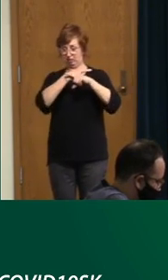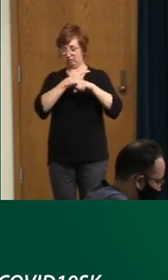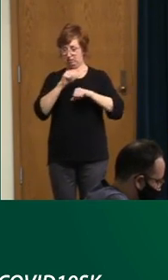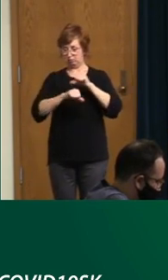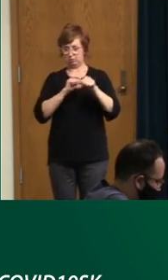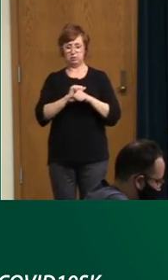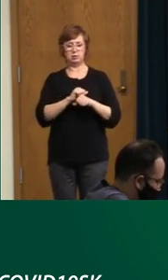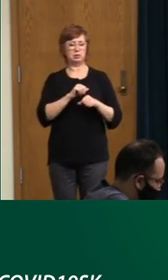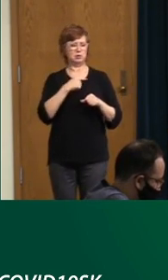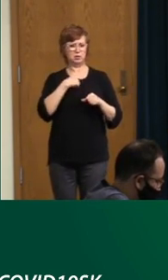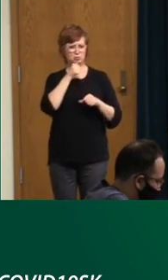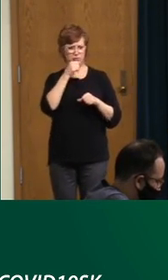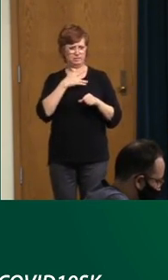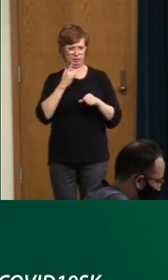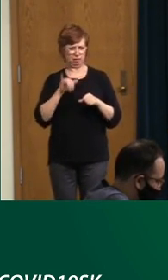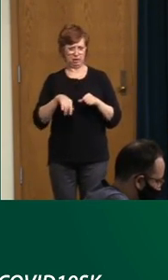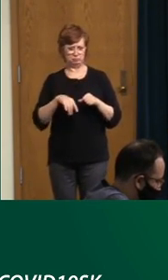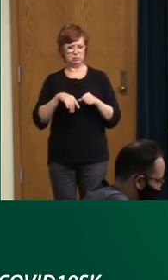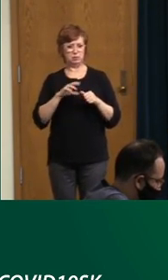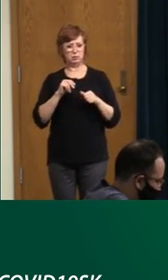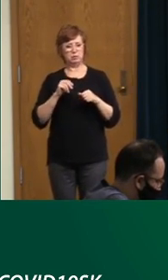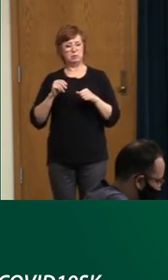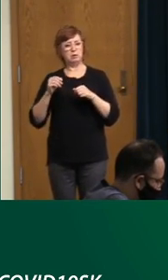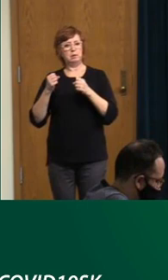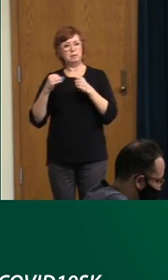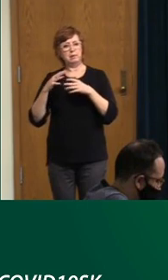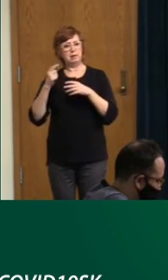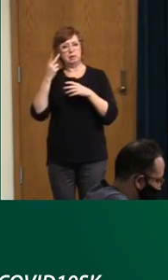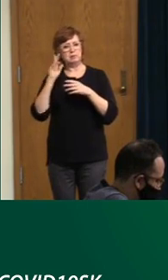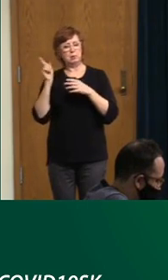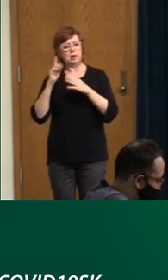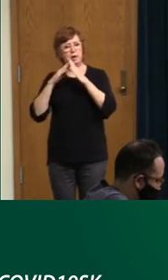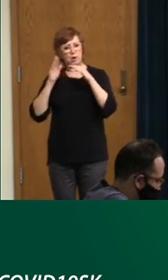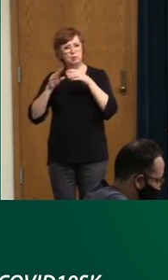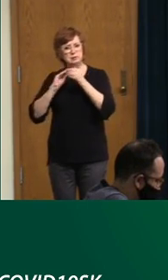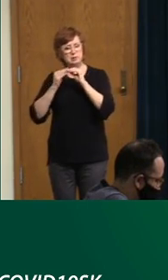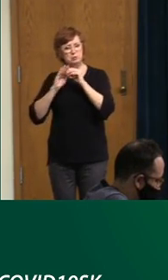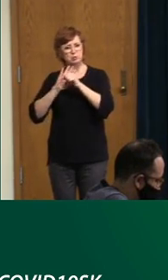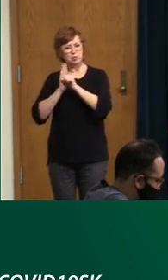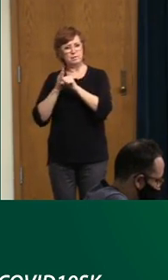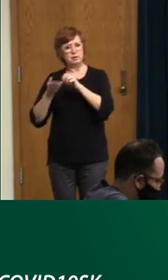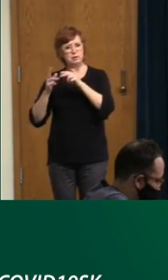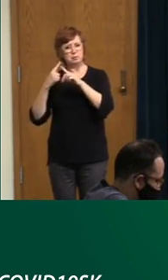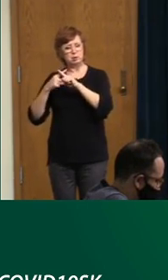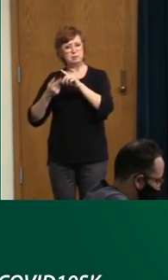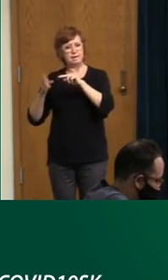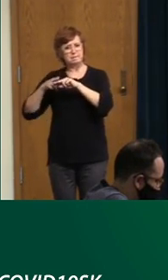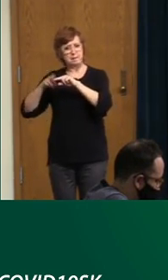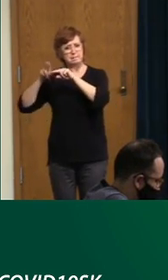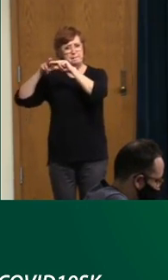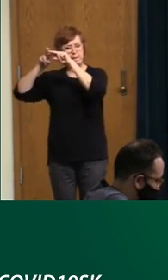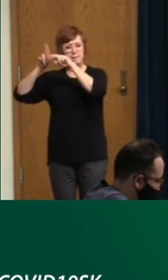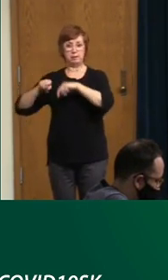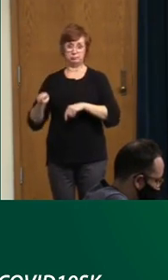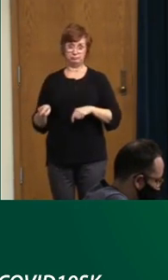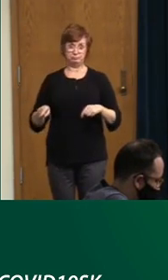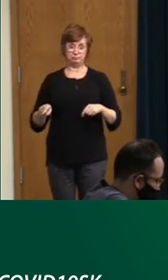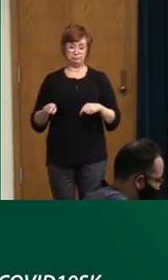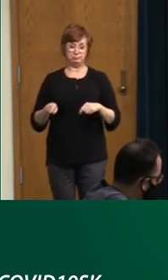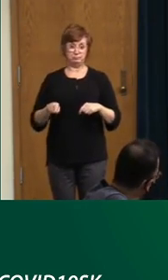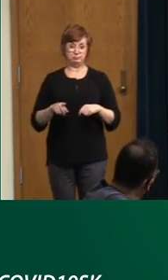We've seen household transmission numbers go up, and that's why we kind of targeted in on that area and reduce. And you saw the